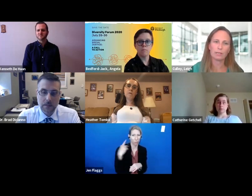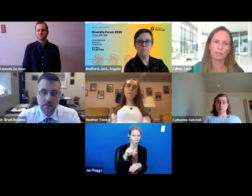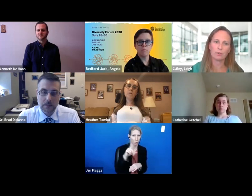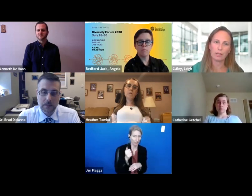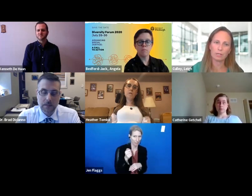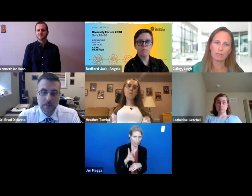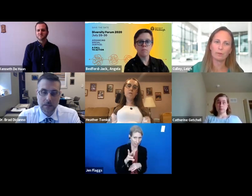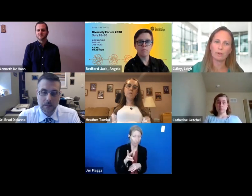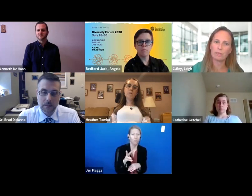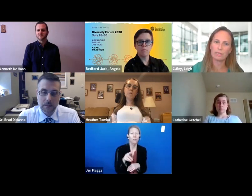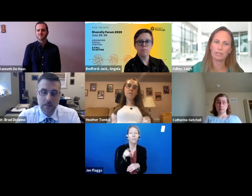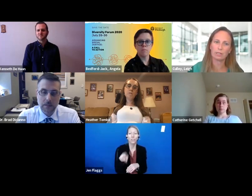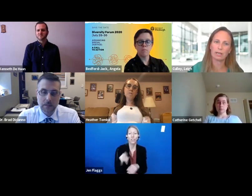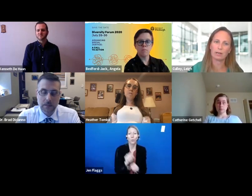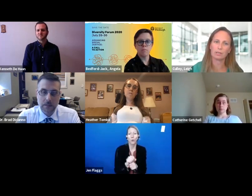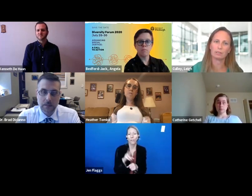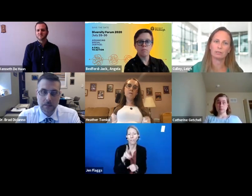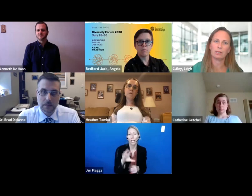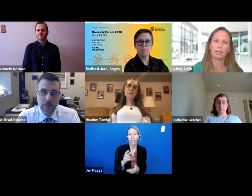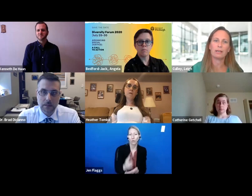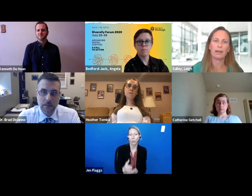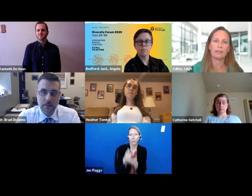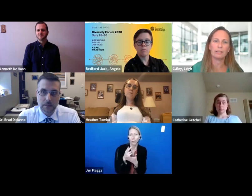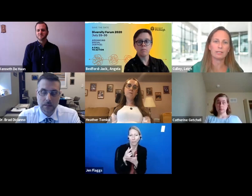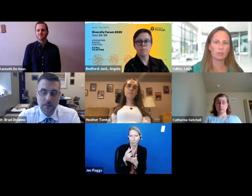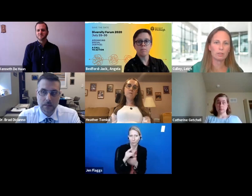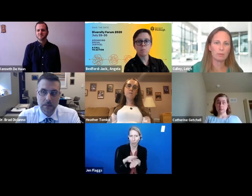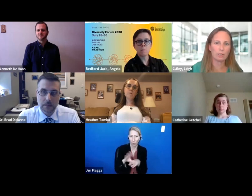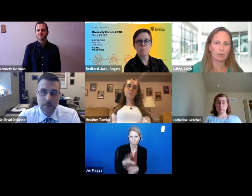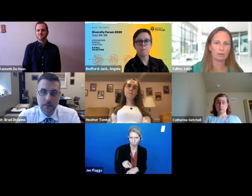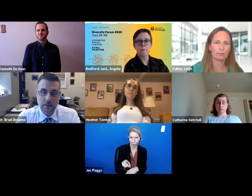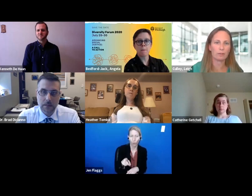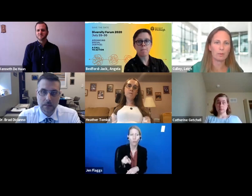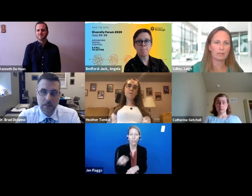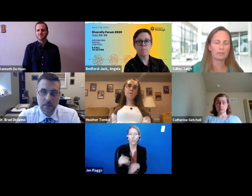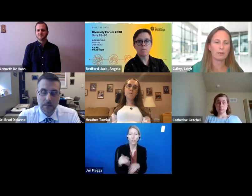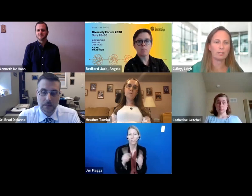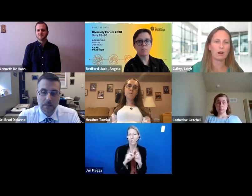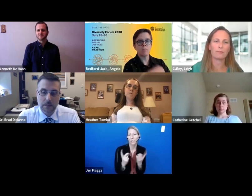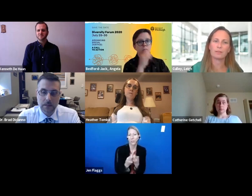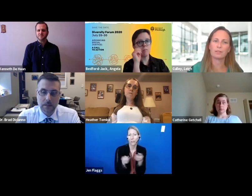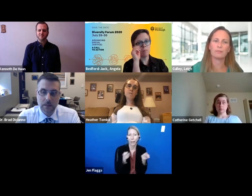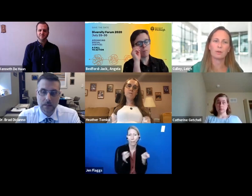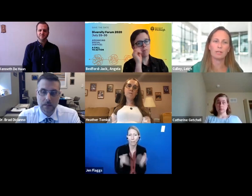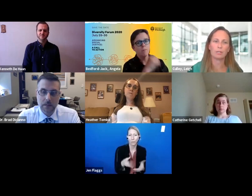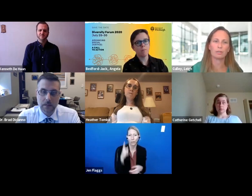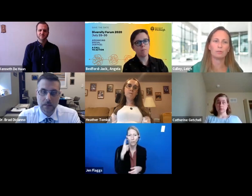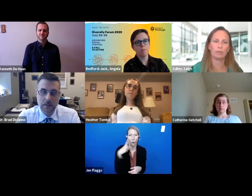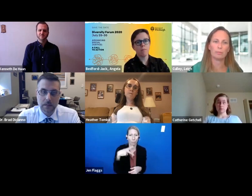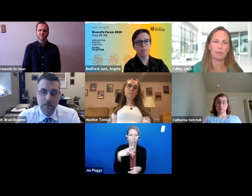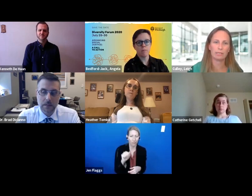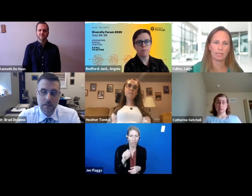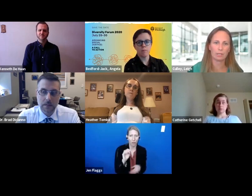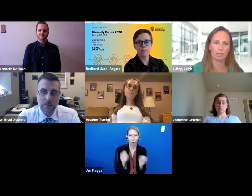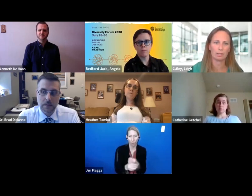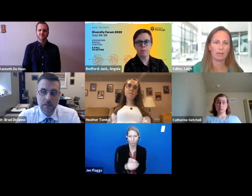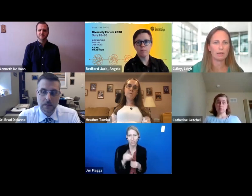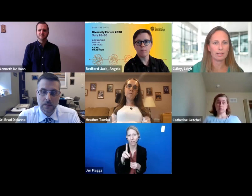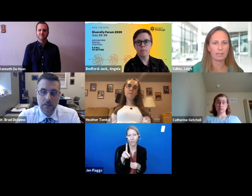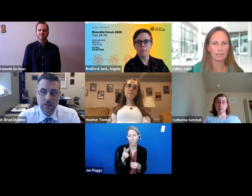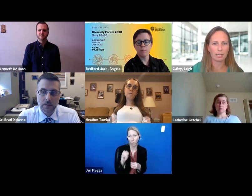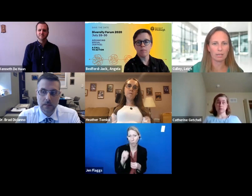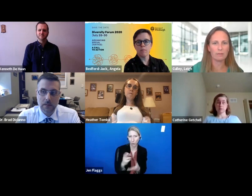Catherine worked as a vocational rehabilitation counselor and then district administrator for the Pennsylvania Office of Vocational